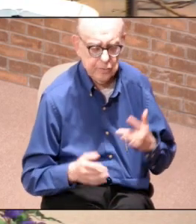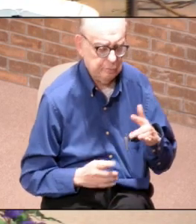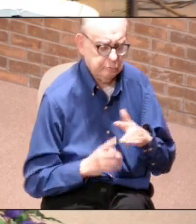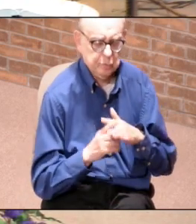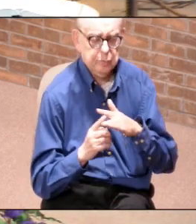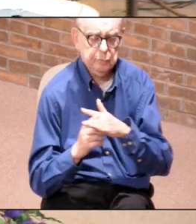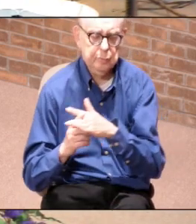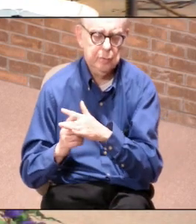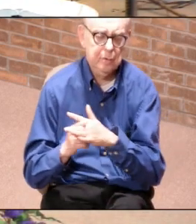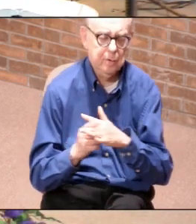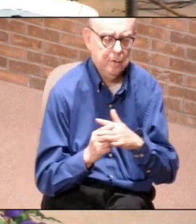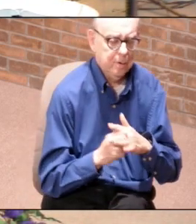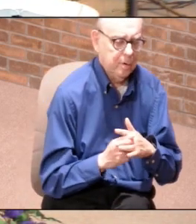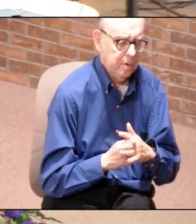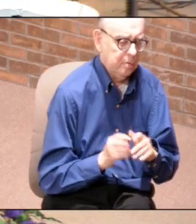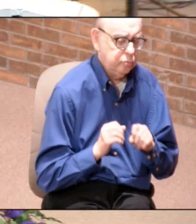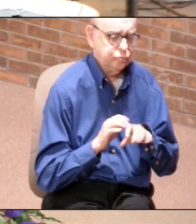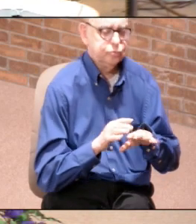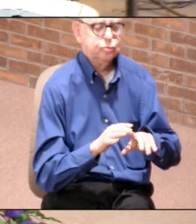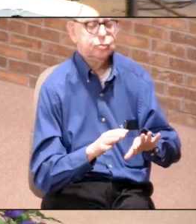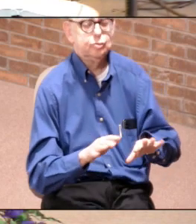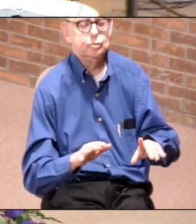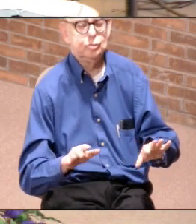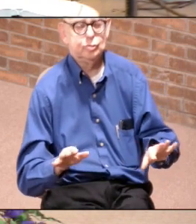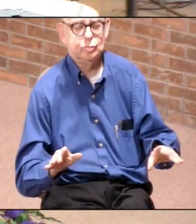bubbling up, that are just overflowing.